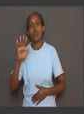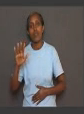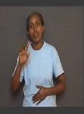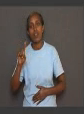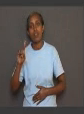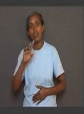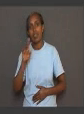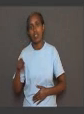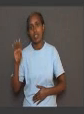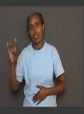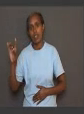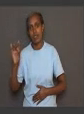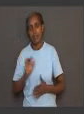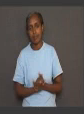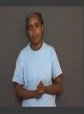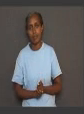5, 8.